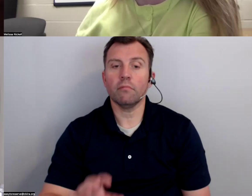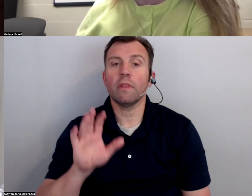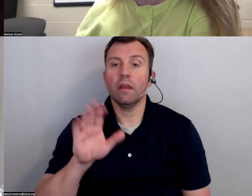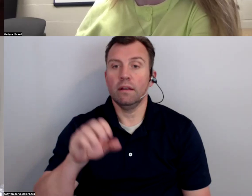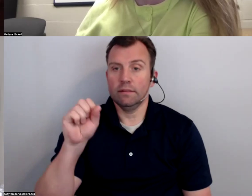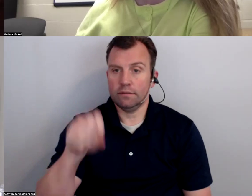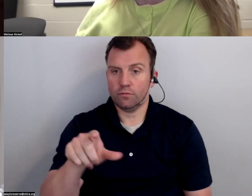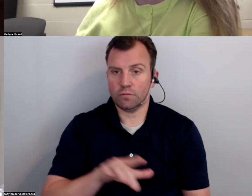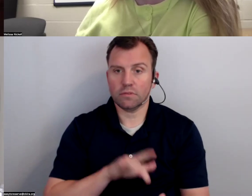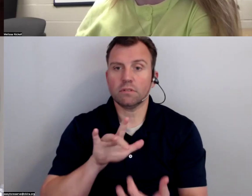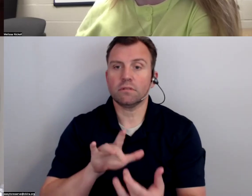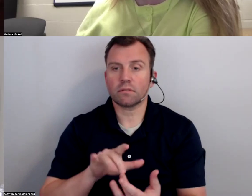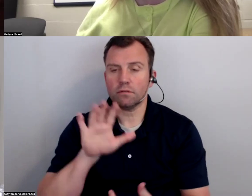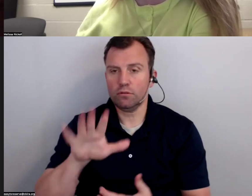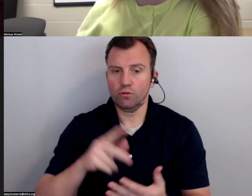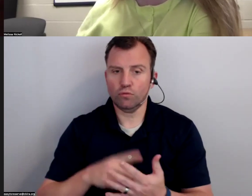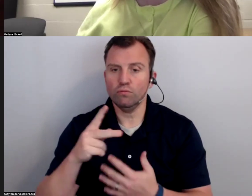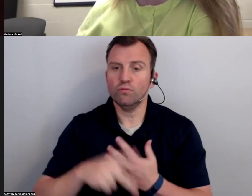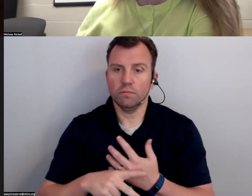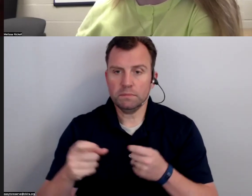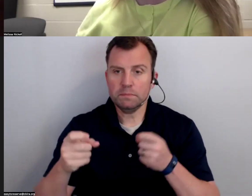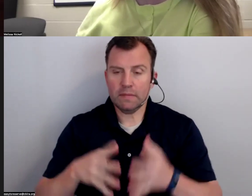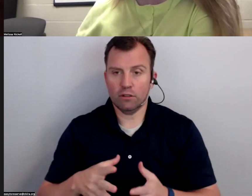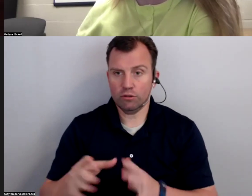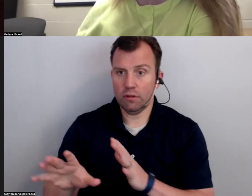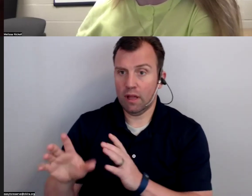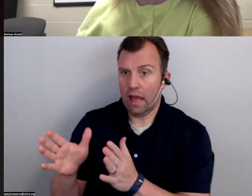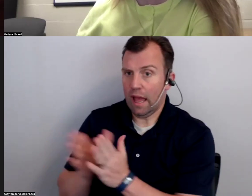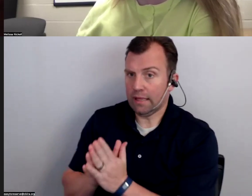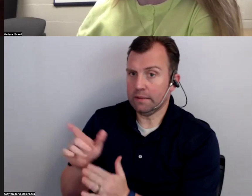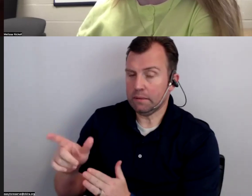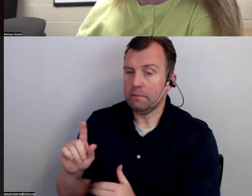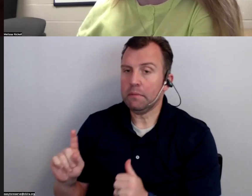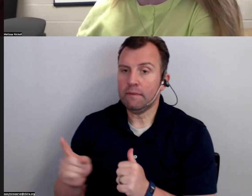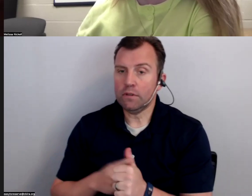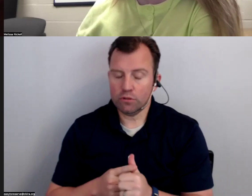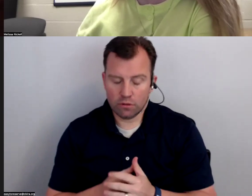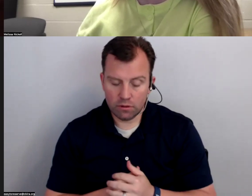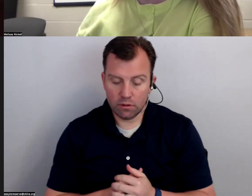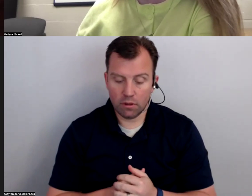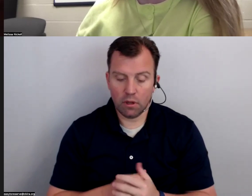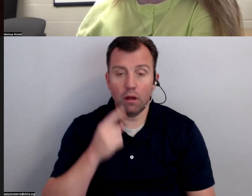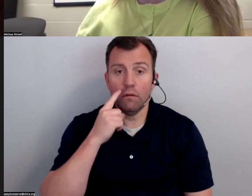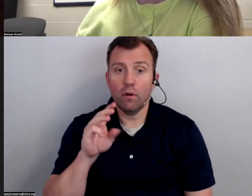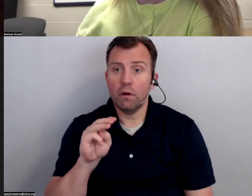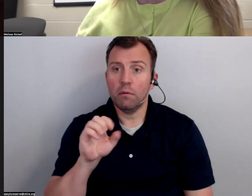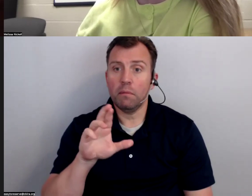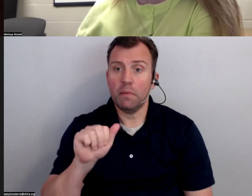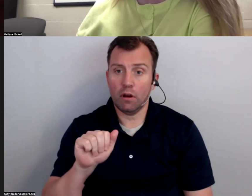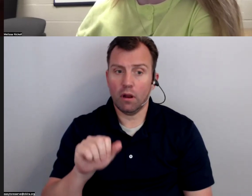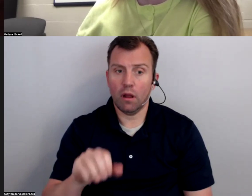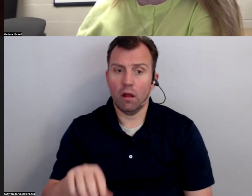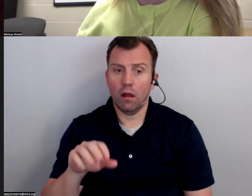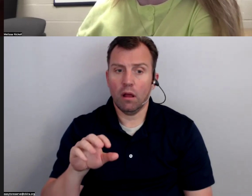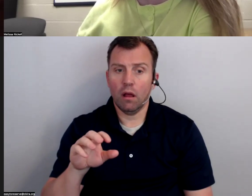officer to find out specifically about that. My understanding is that for the MIRA ESIs that you